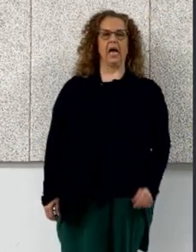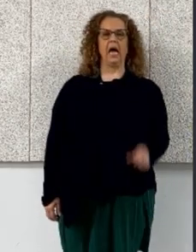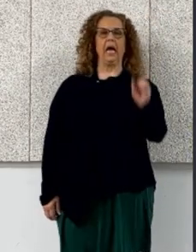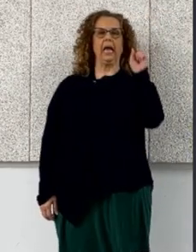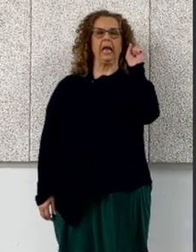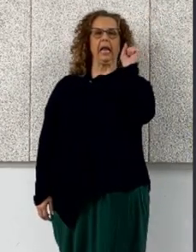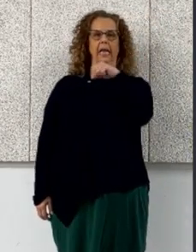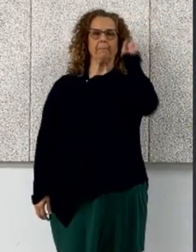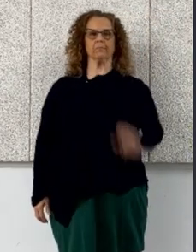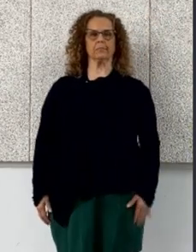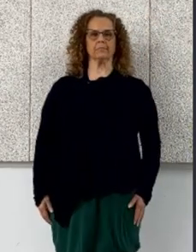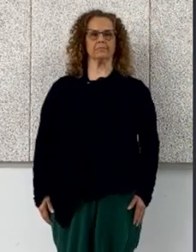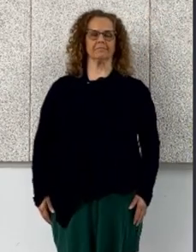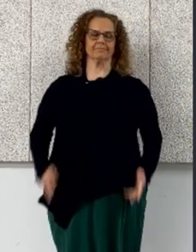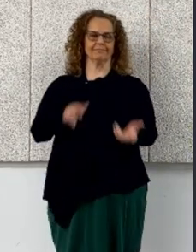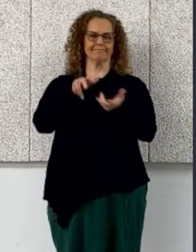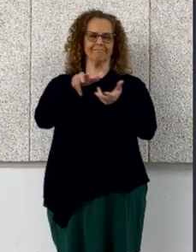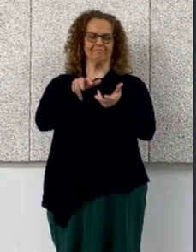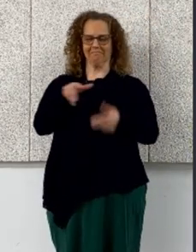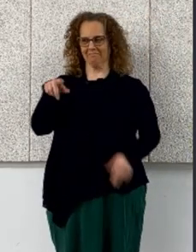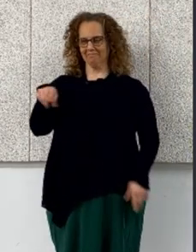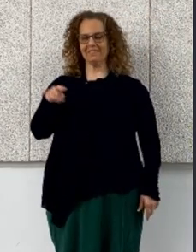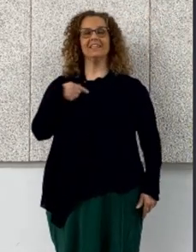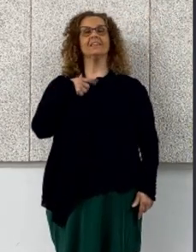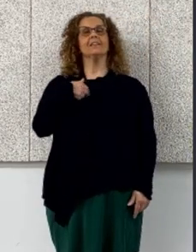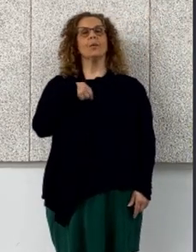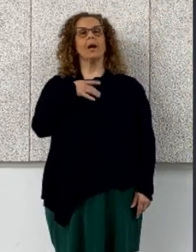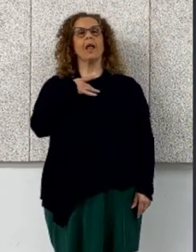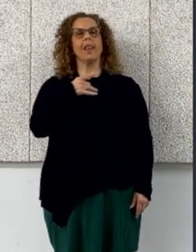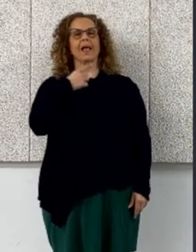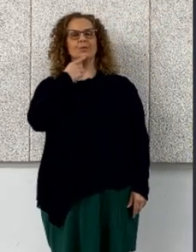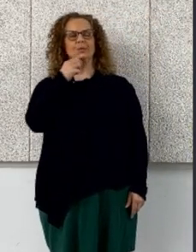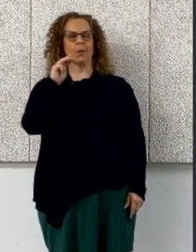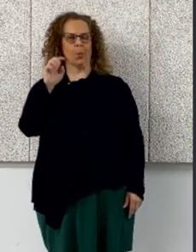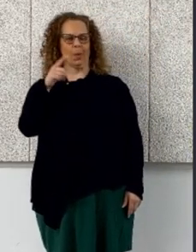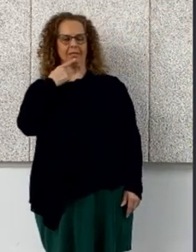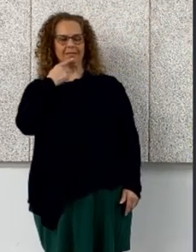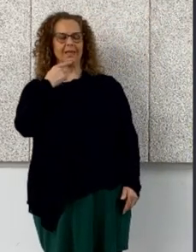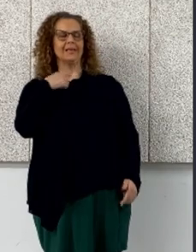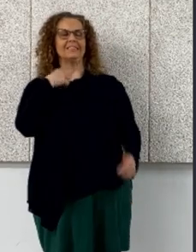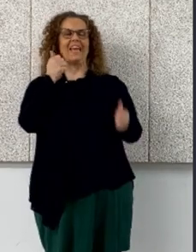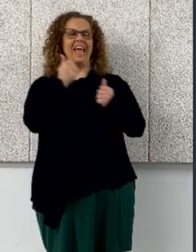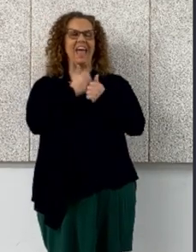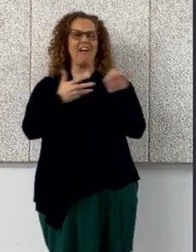Okay, so as I like to say, everything is better off the binary. So,